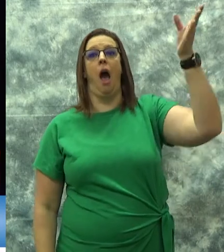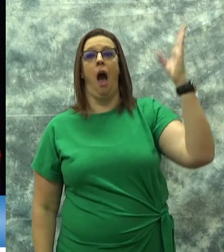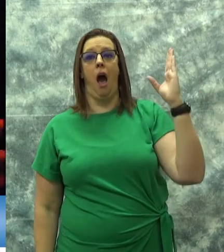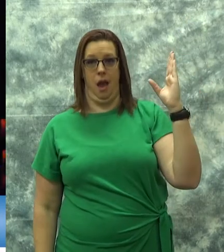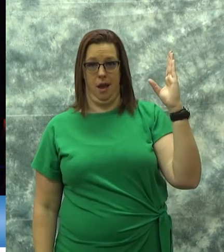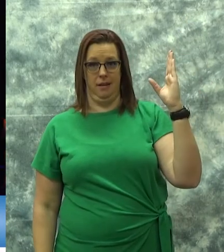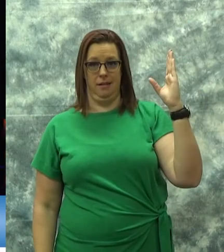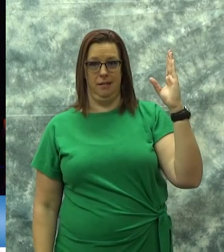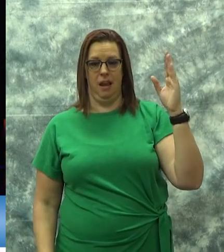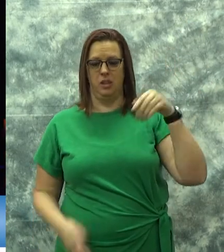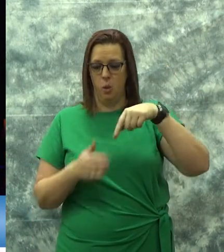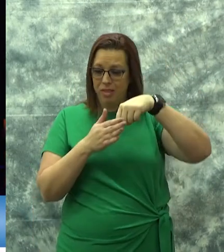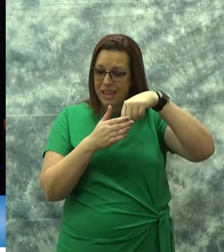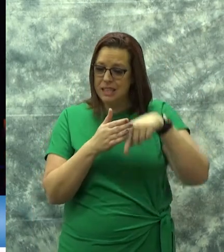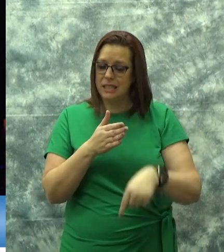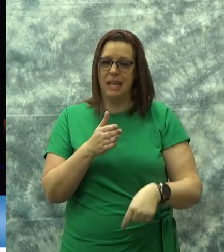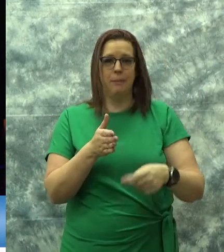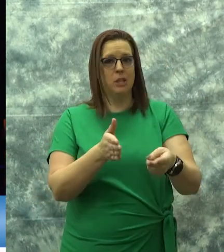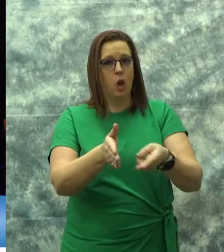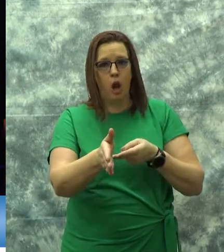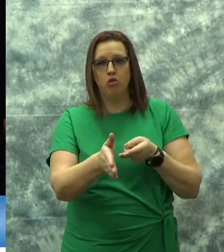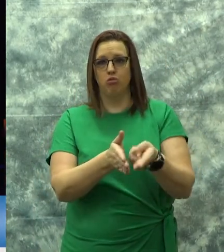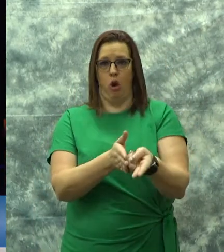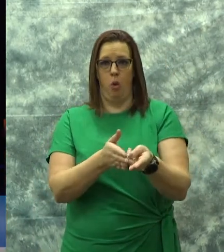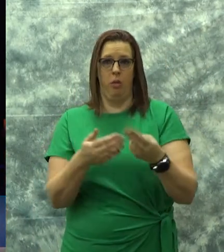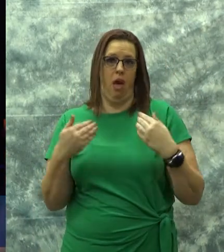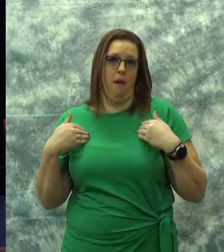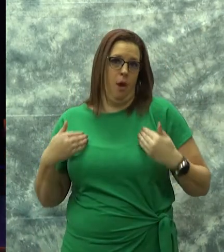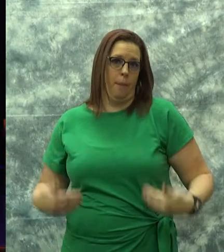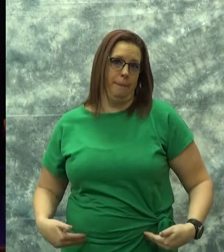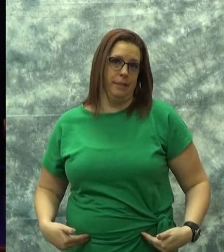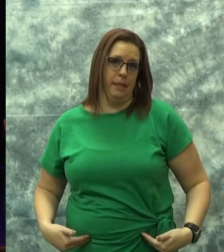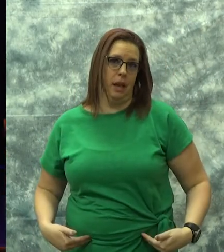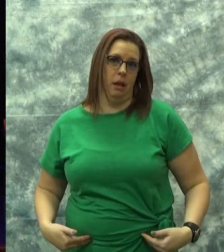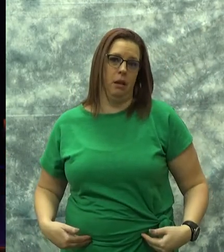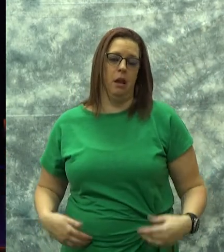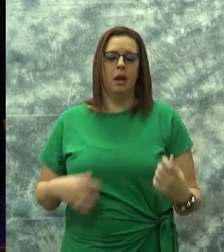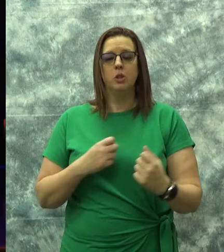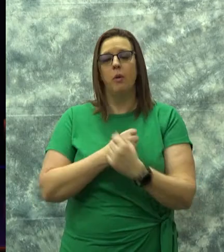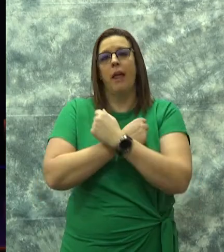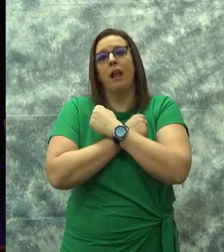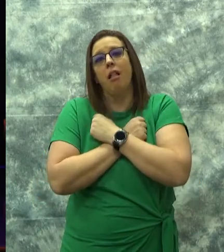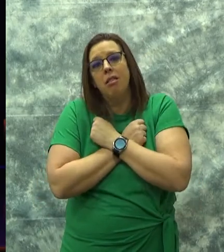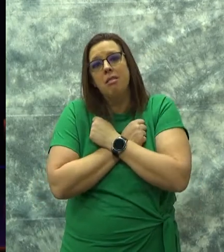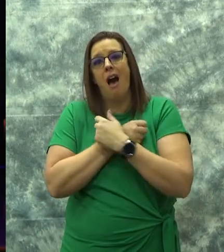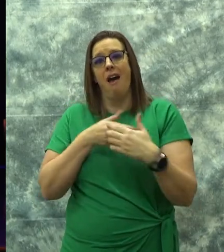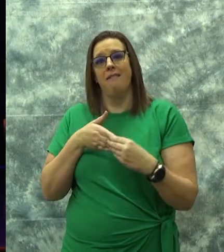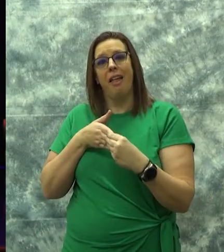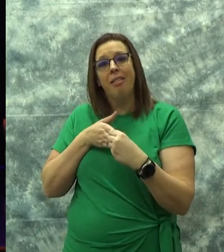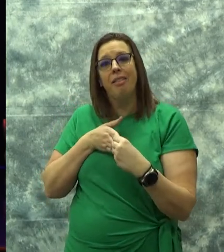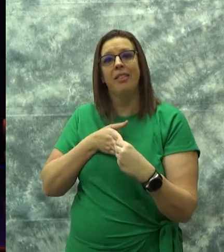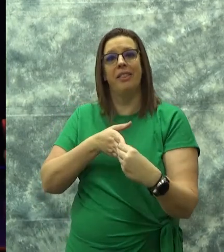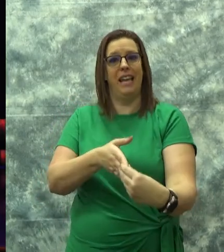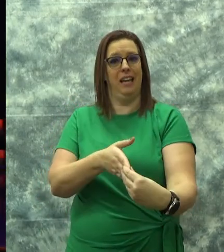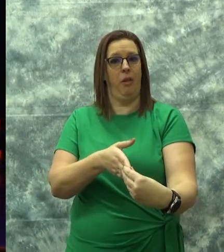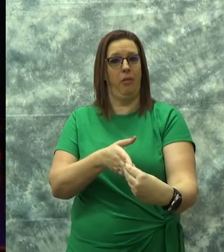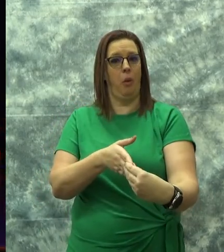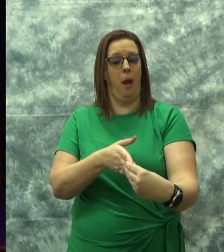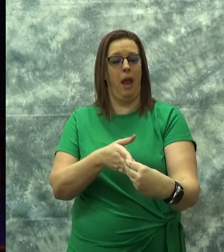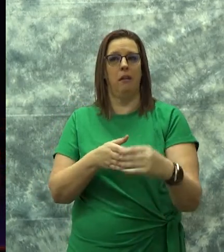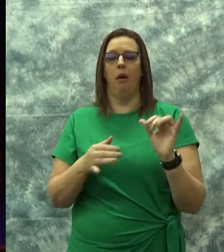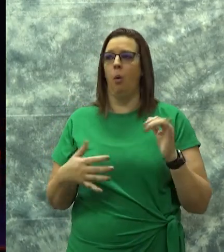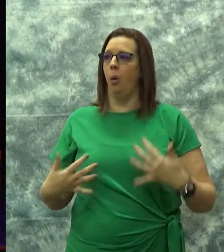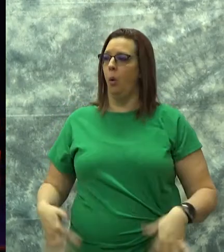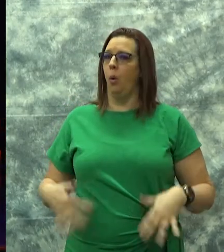Source, to the deepest truth of our being. And letting love lead the way is a